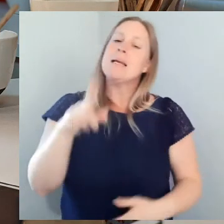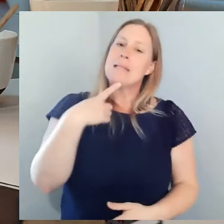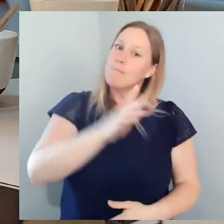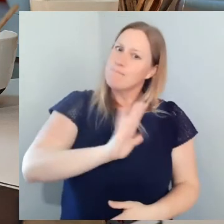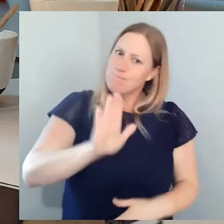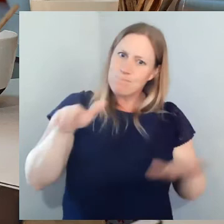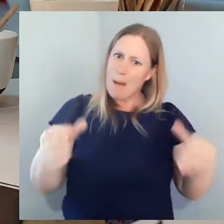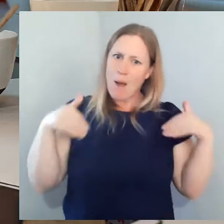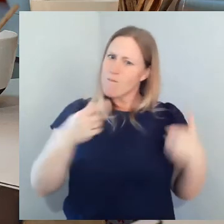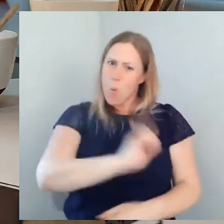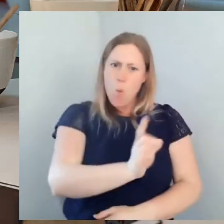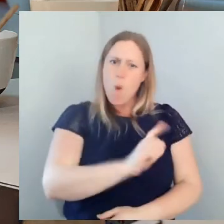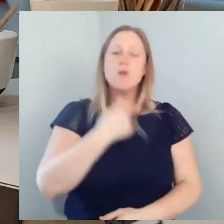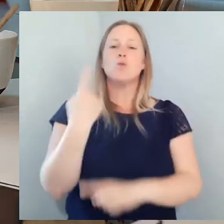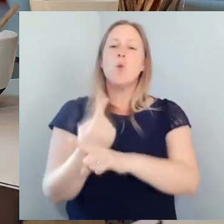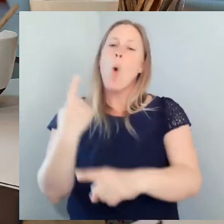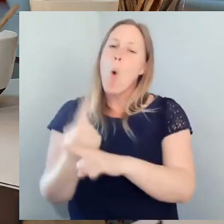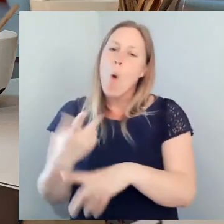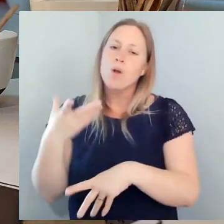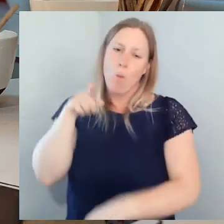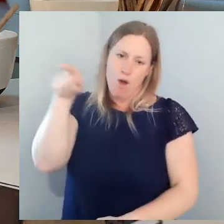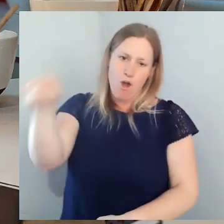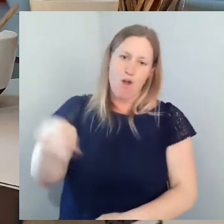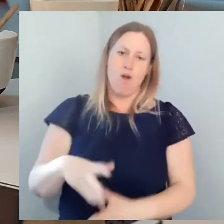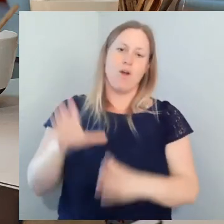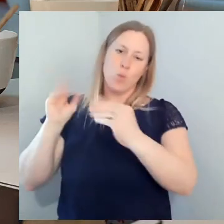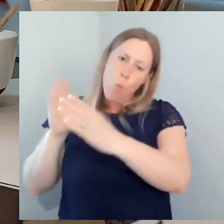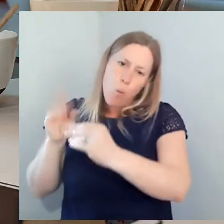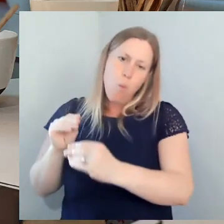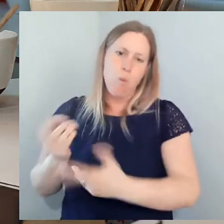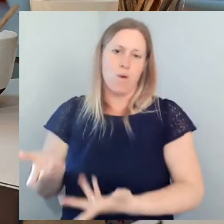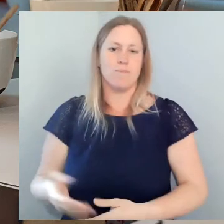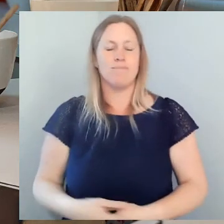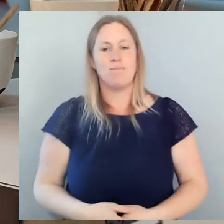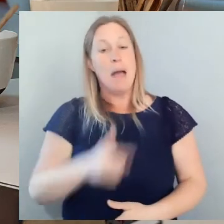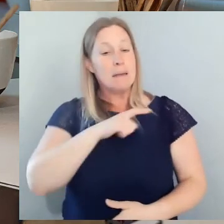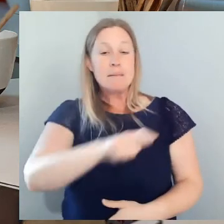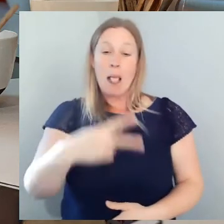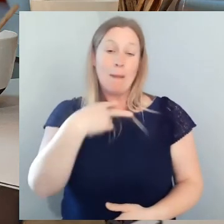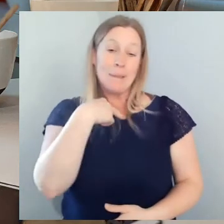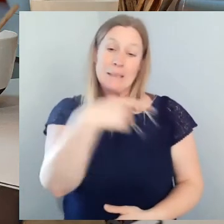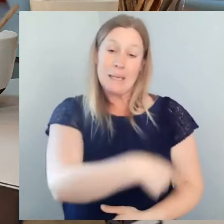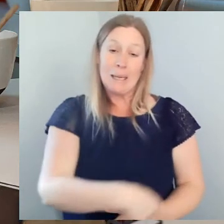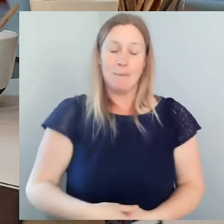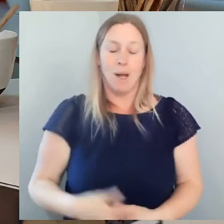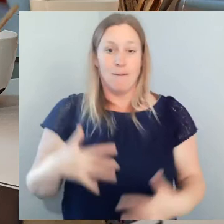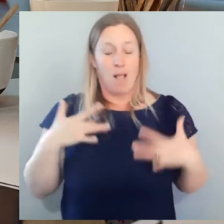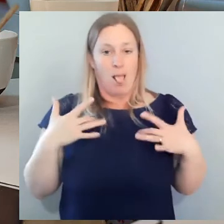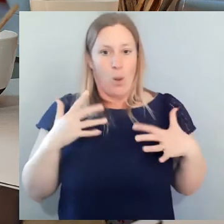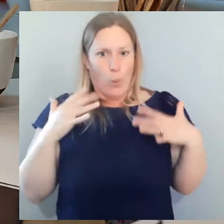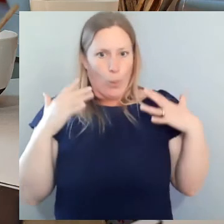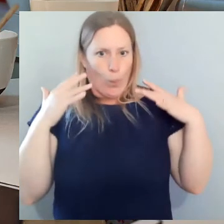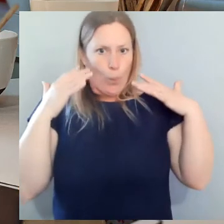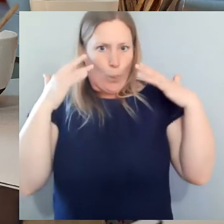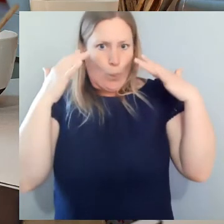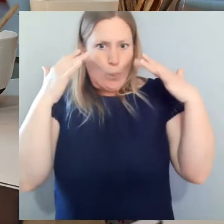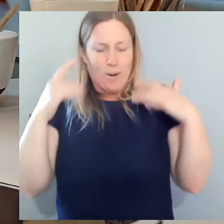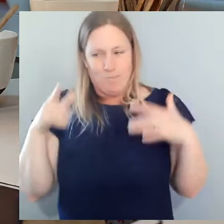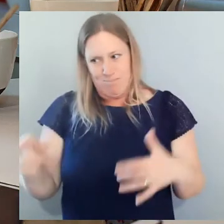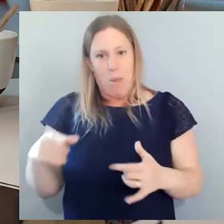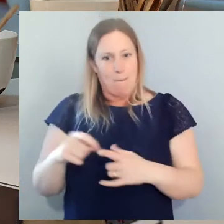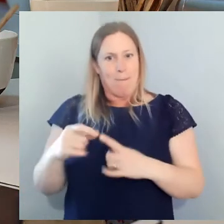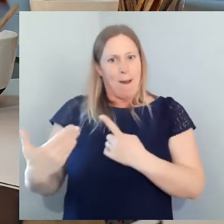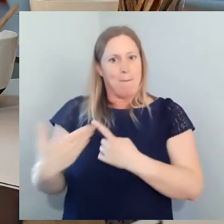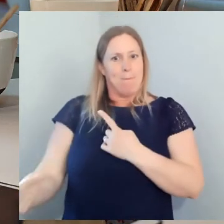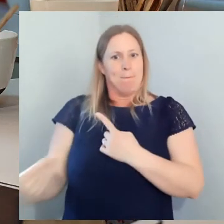would say, "Talk to her, don't back off." Still miss him. I was close to crying.